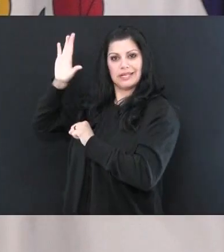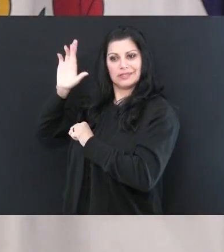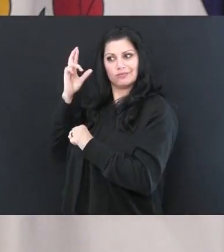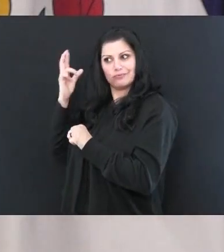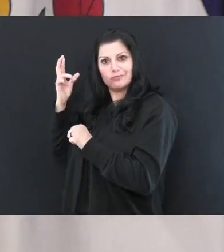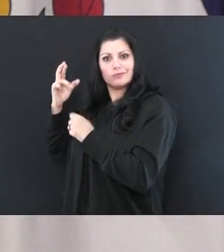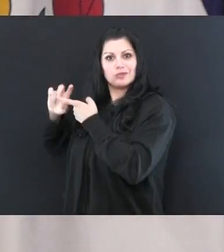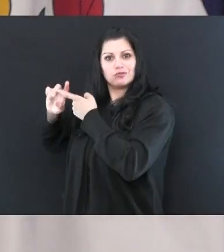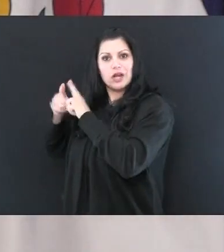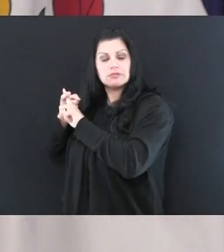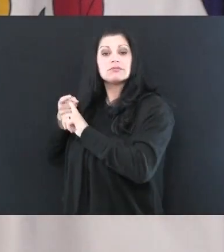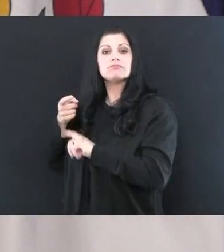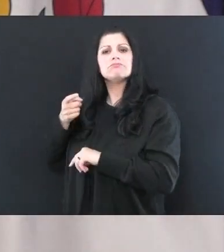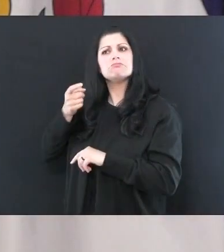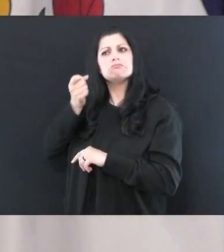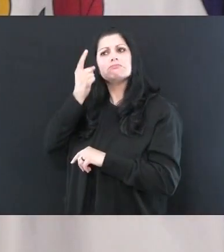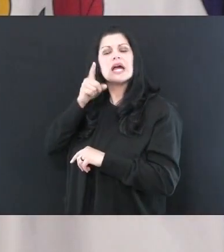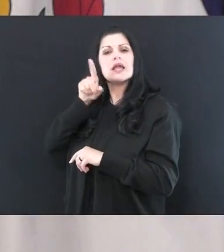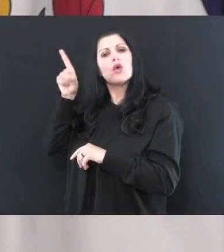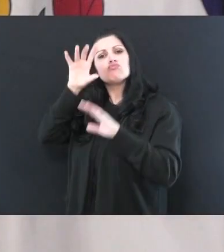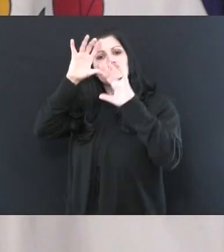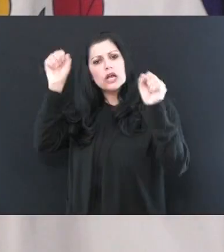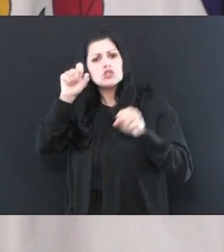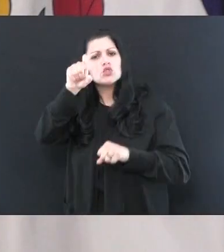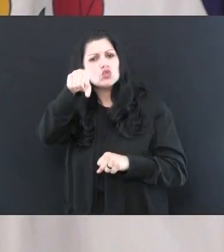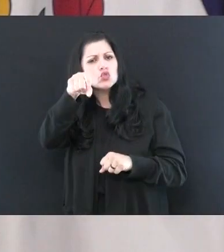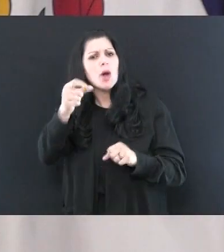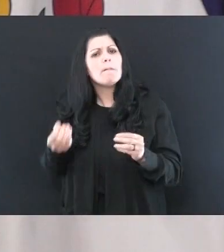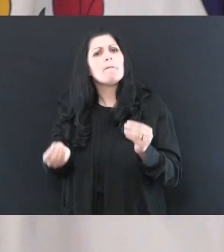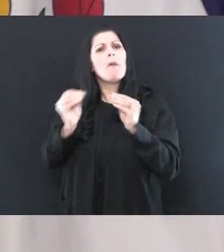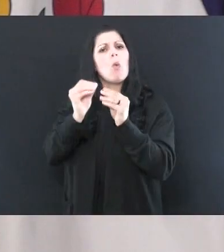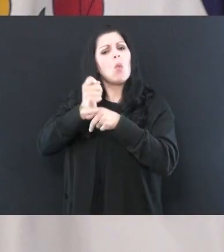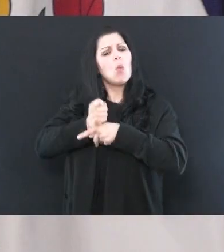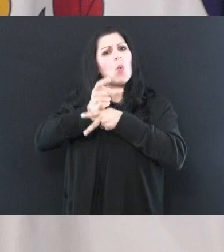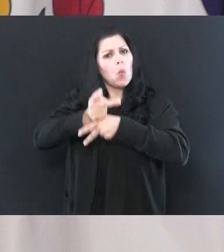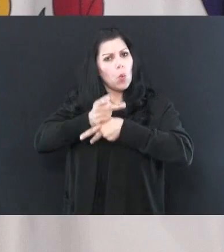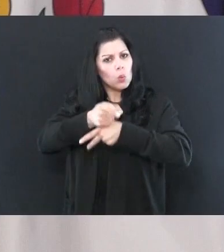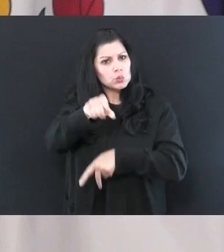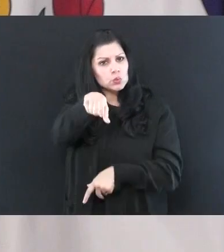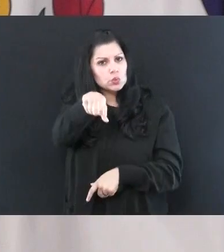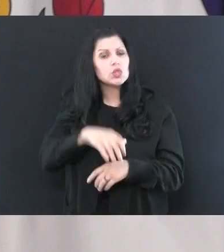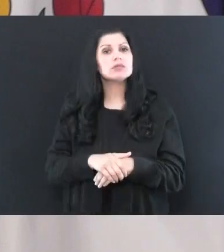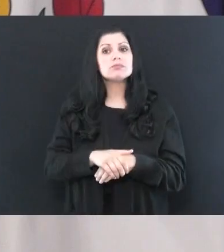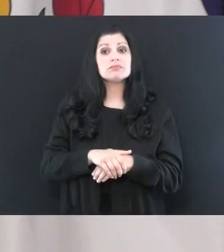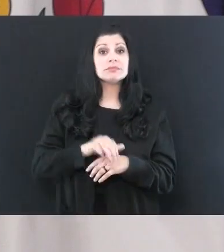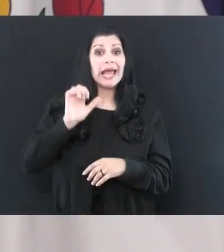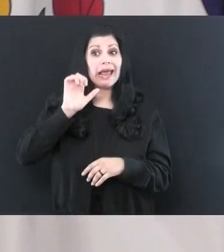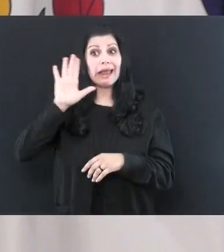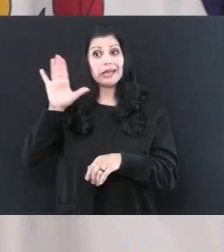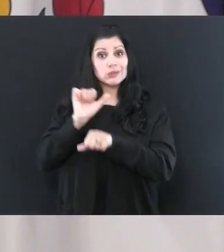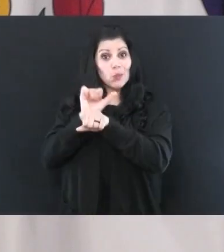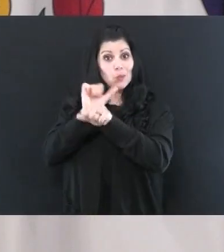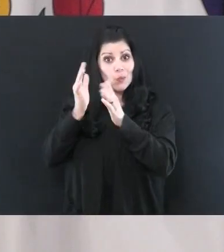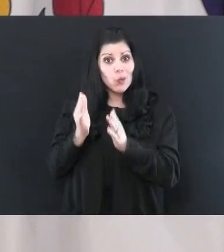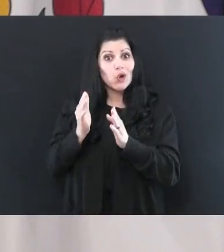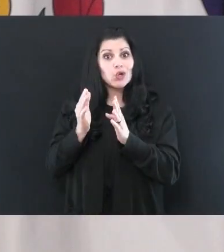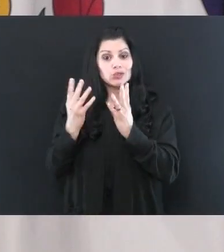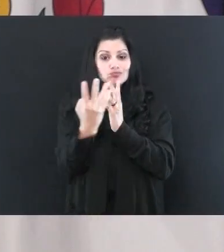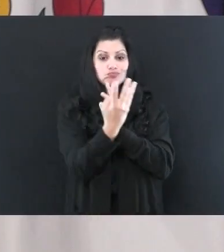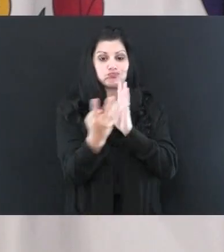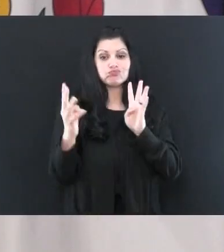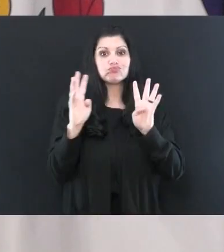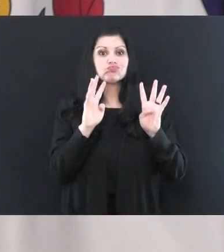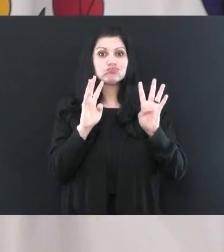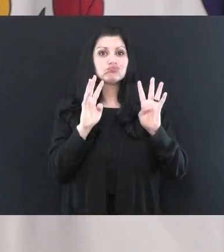president probably should take more precautions. His people around him should take more